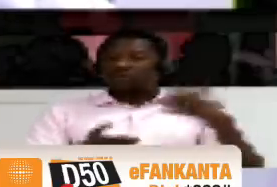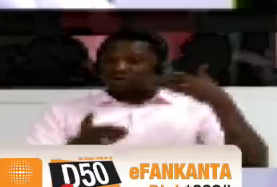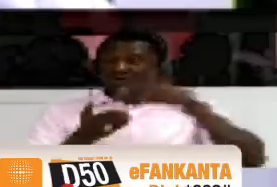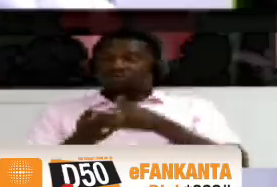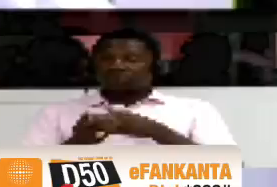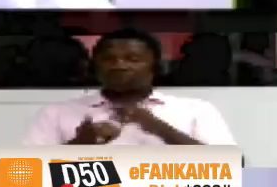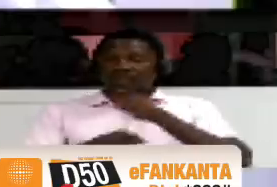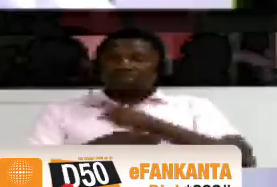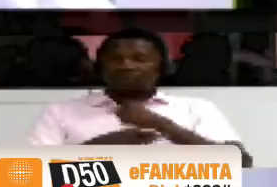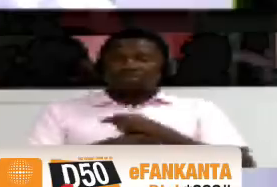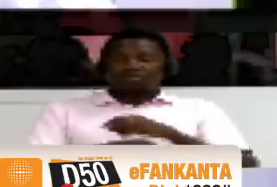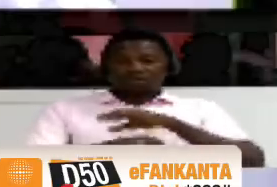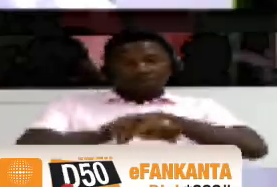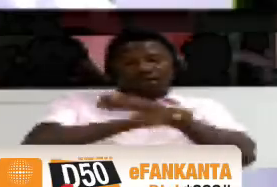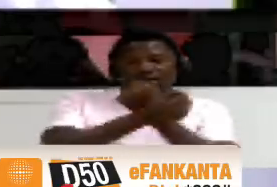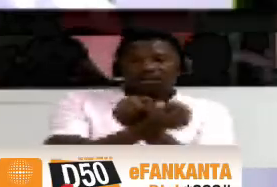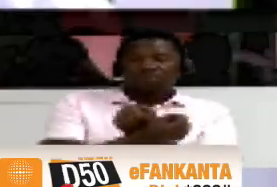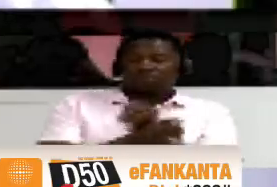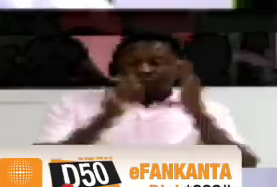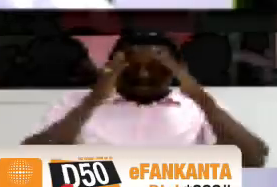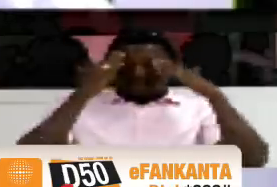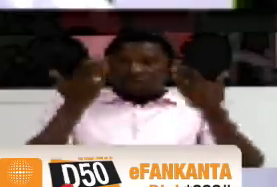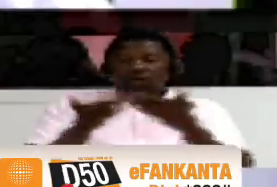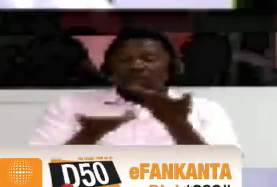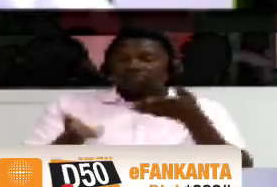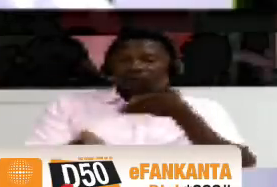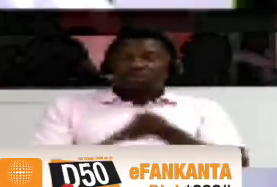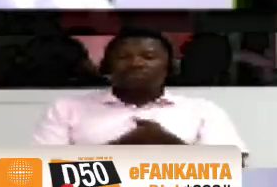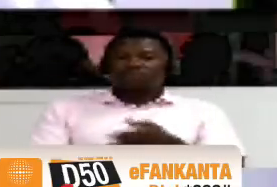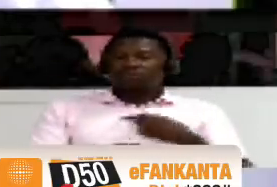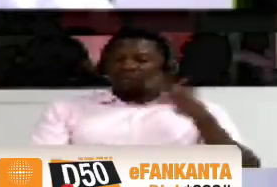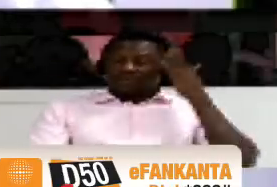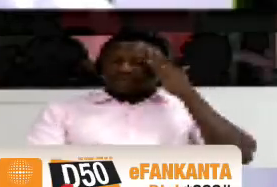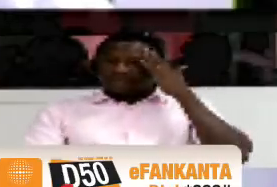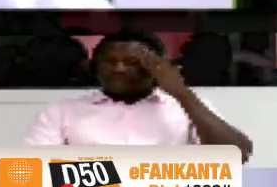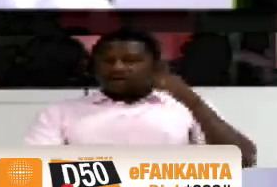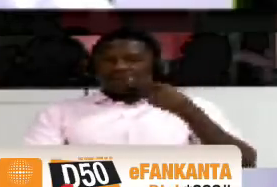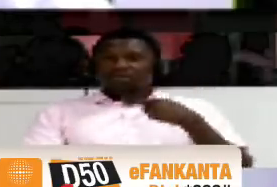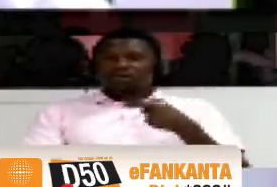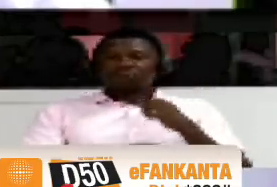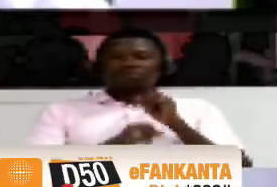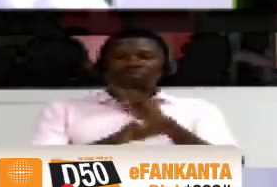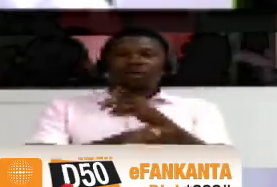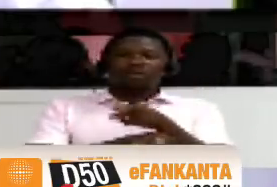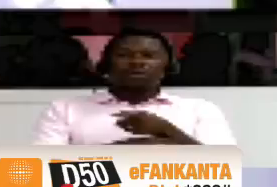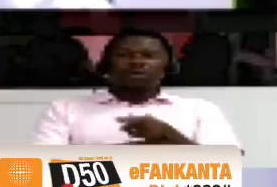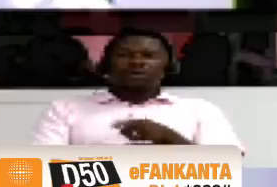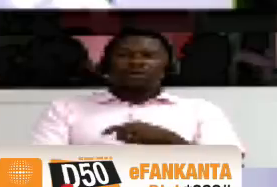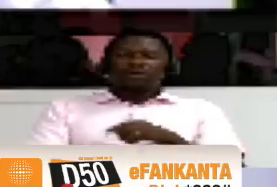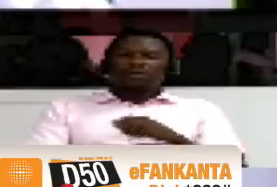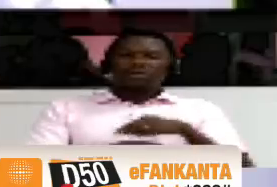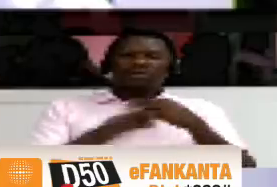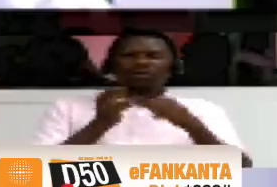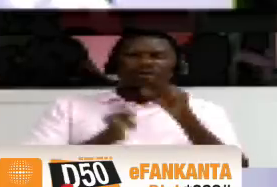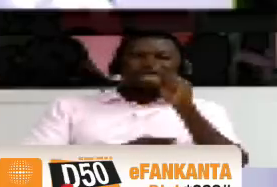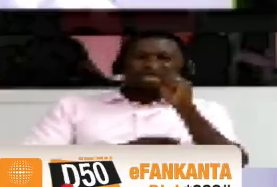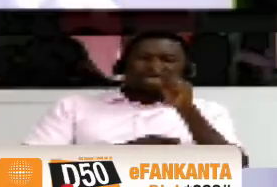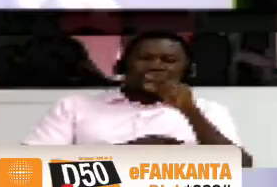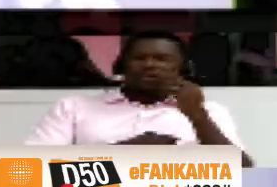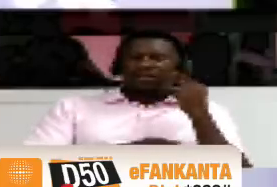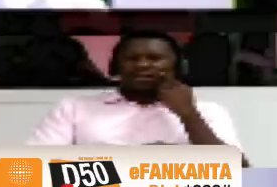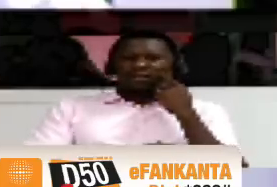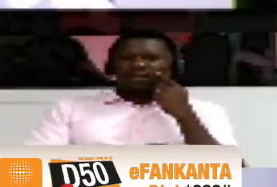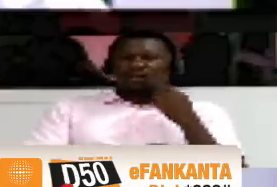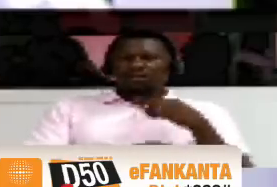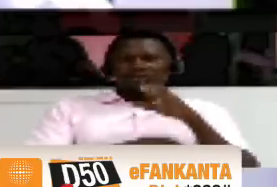I don't know exactly where I am. And I think I spent almost about only few days in the country, and then it coincided with